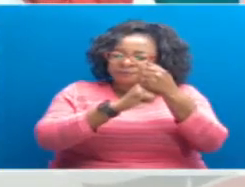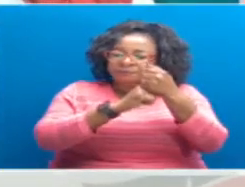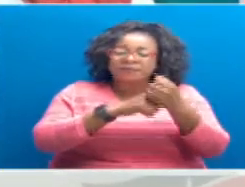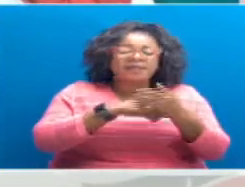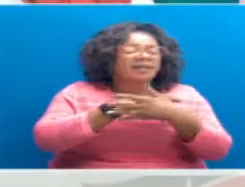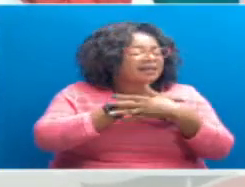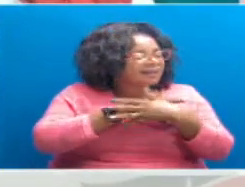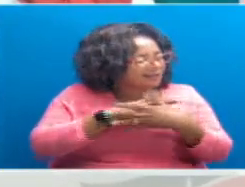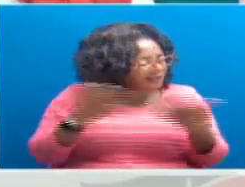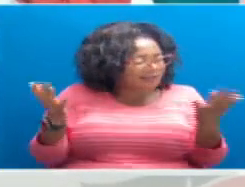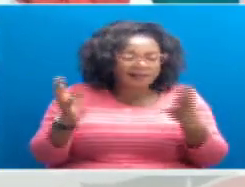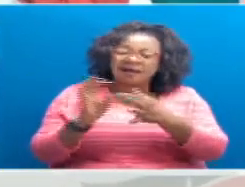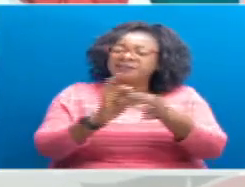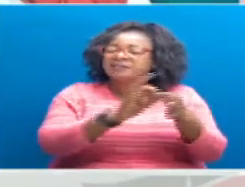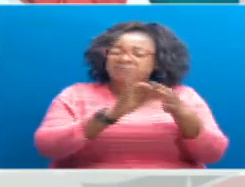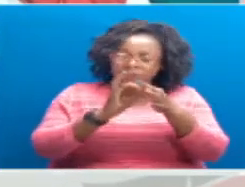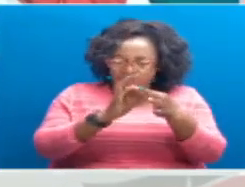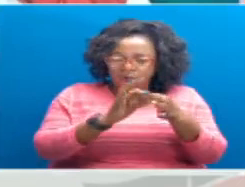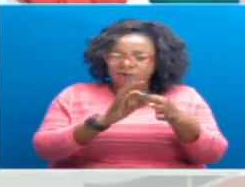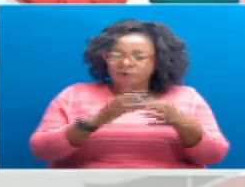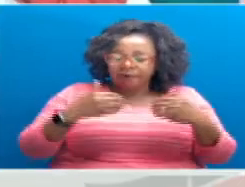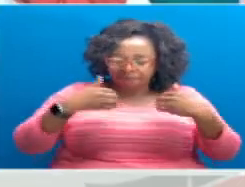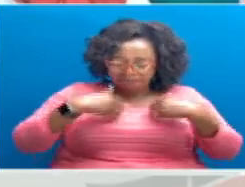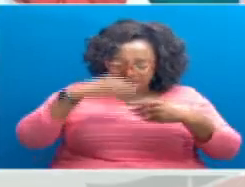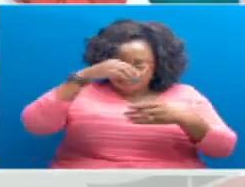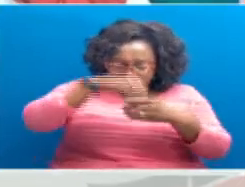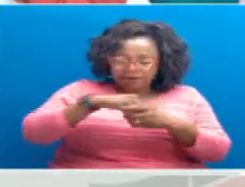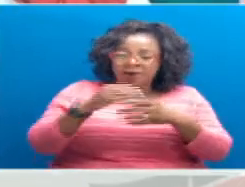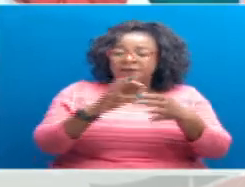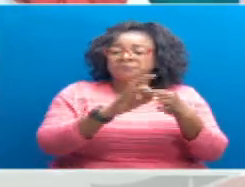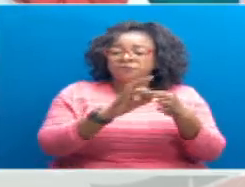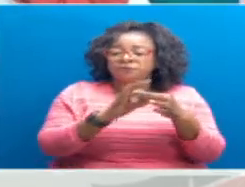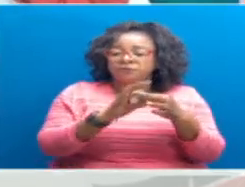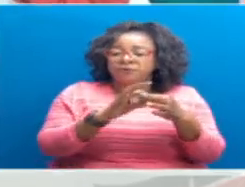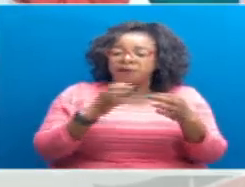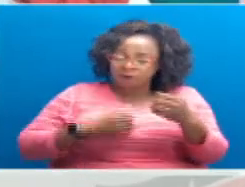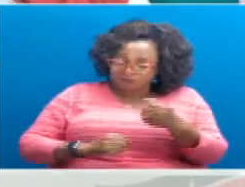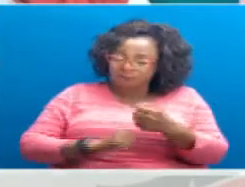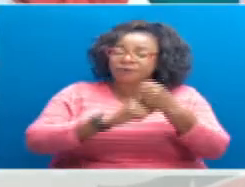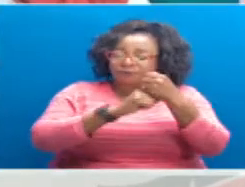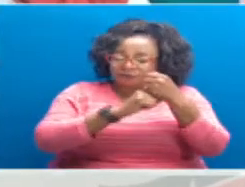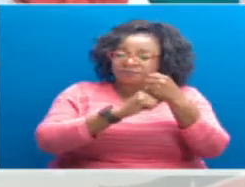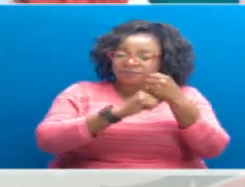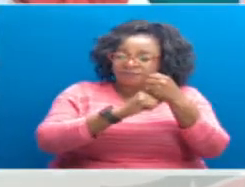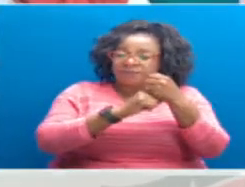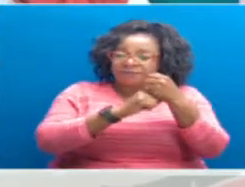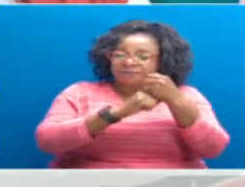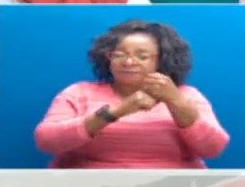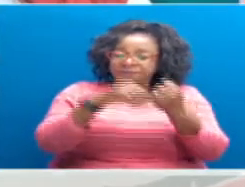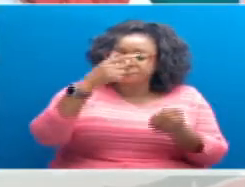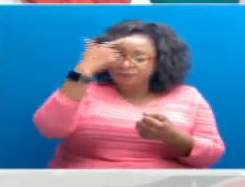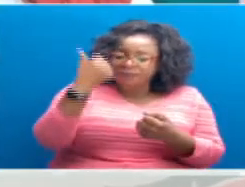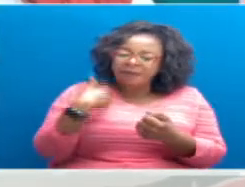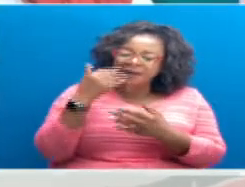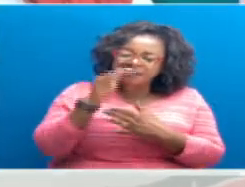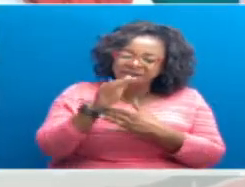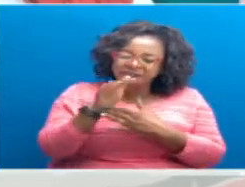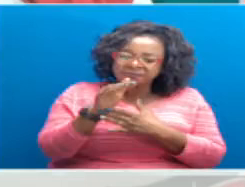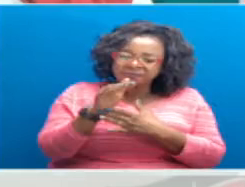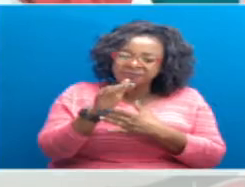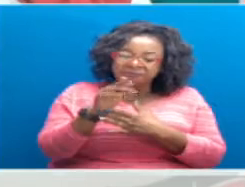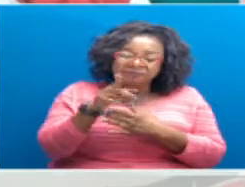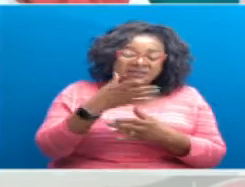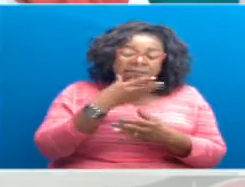yoyote ya Azimio, mm-hmm. mimi nikiwa kwa Azimio, ntai support. Utai support. Yes. Because I'm asking, but, because this is a